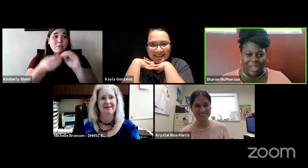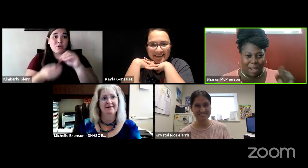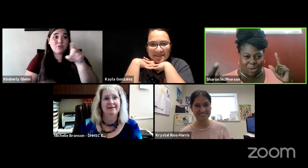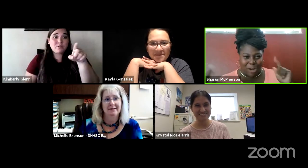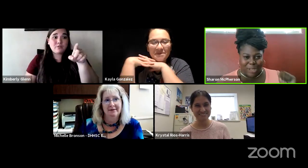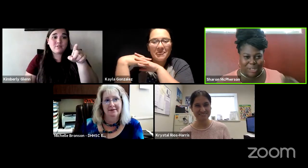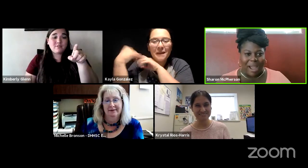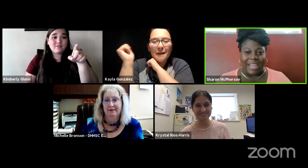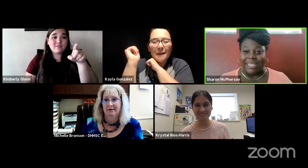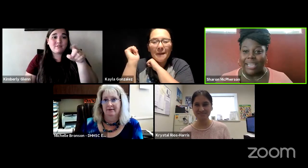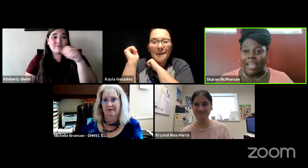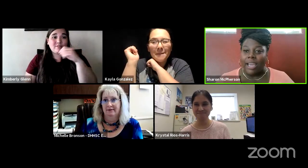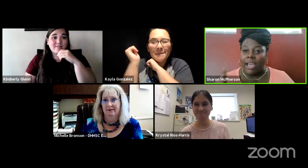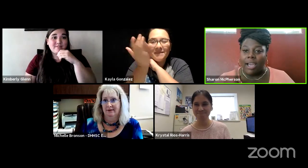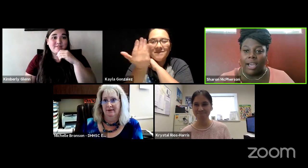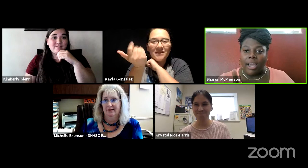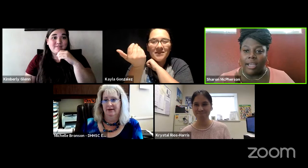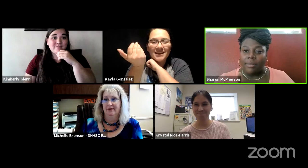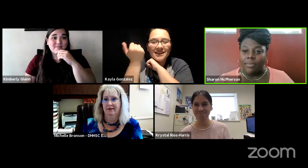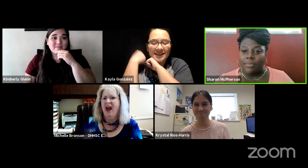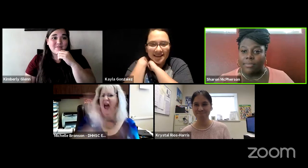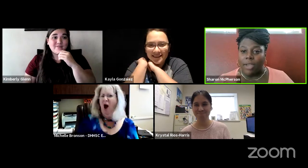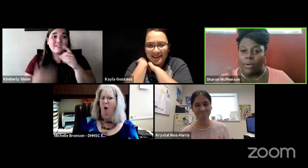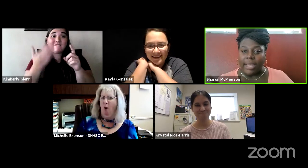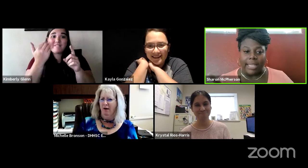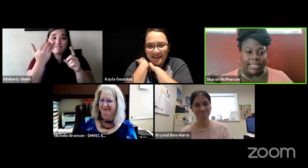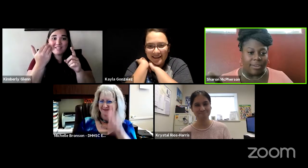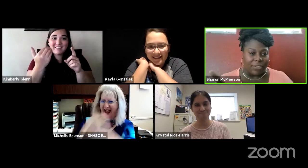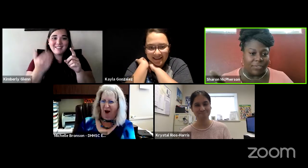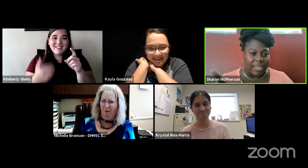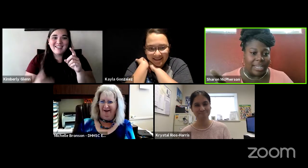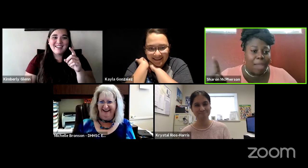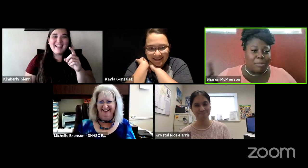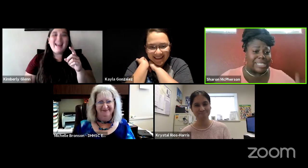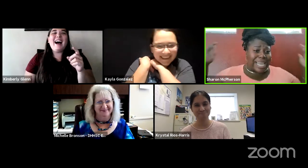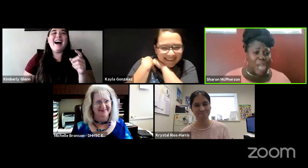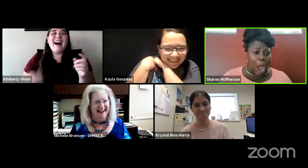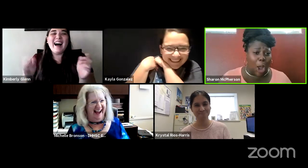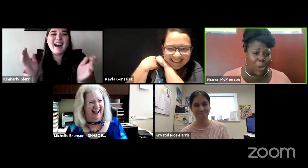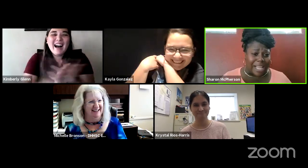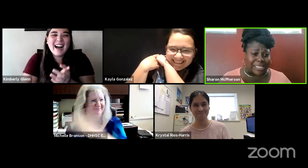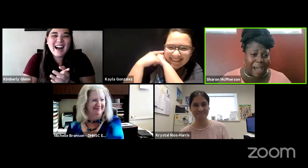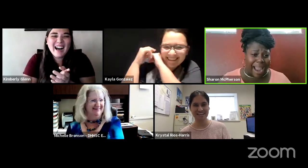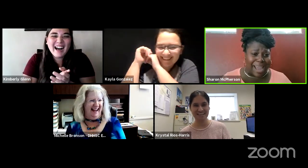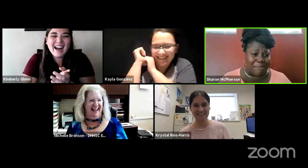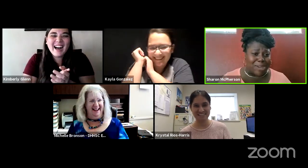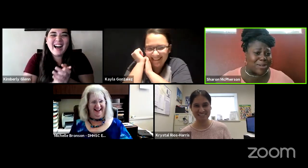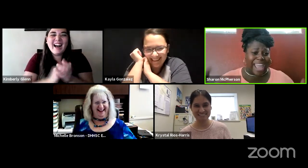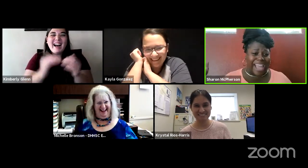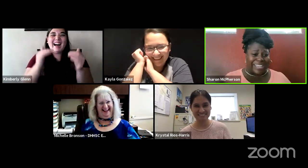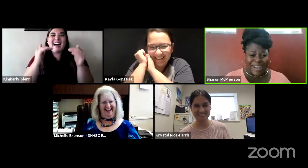Michelle saying, okay, I'm trying to read your mind. Okay, Kayla's saying 15. Michelle's like, no, that's